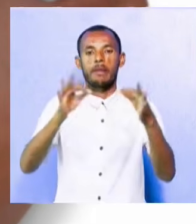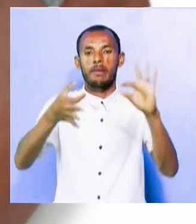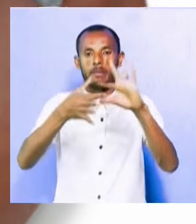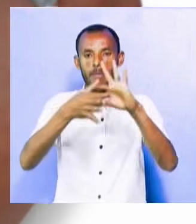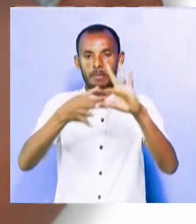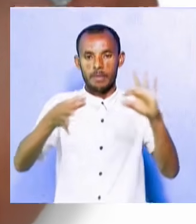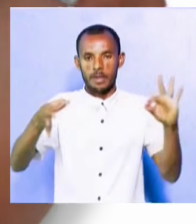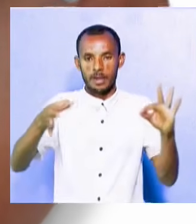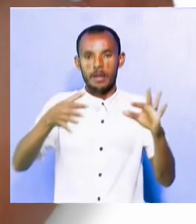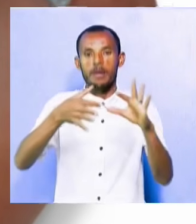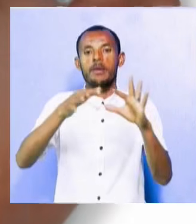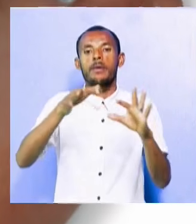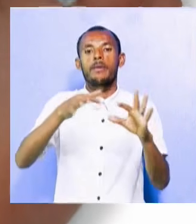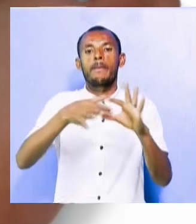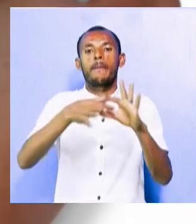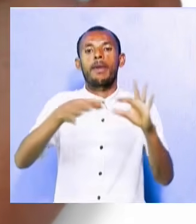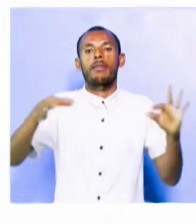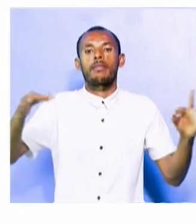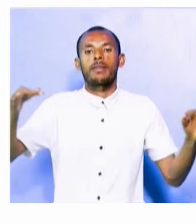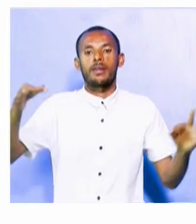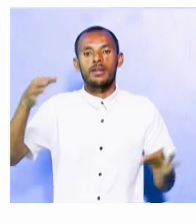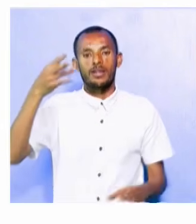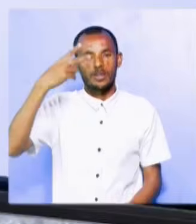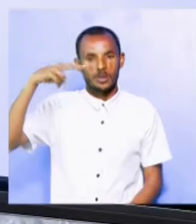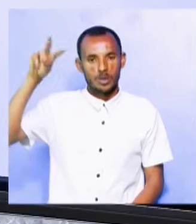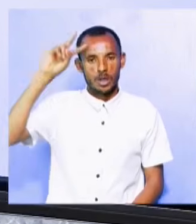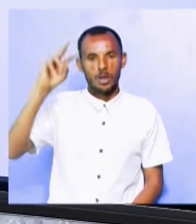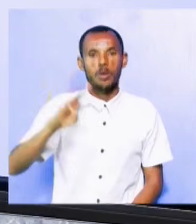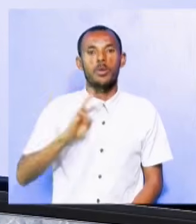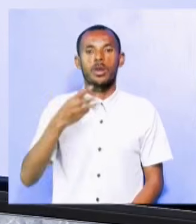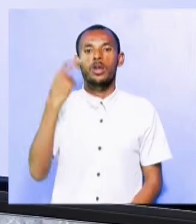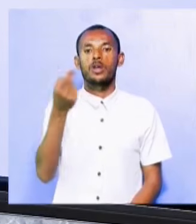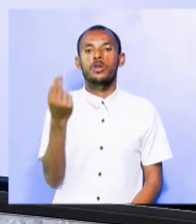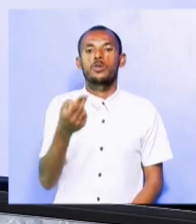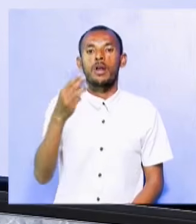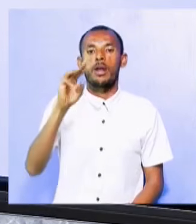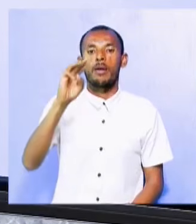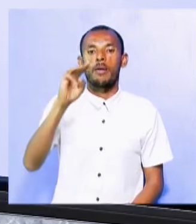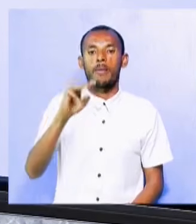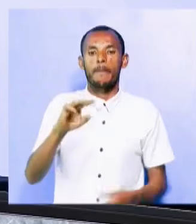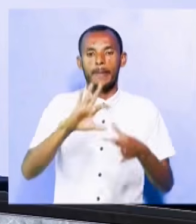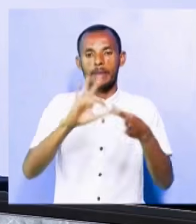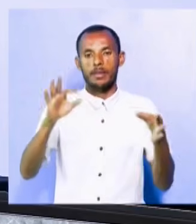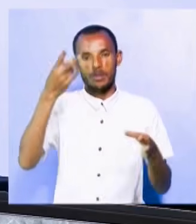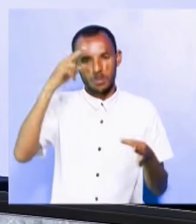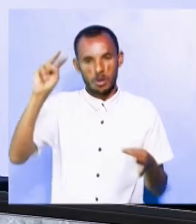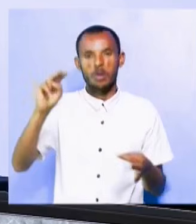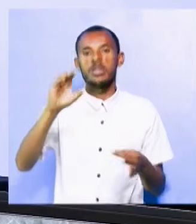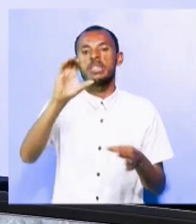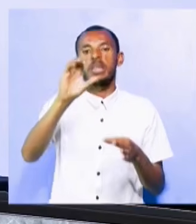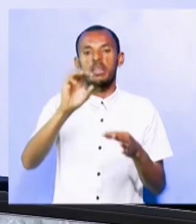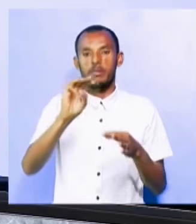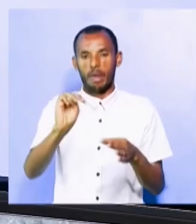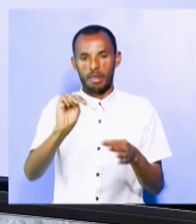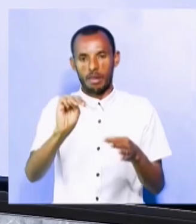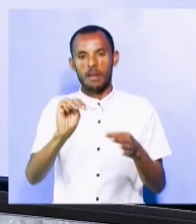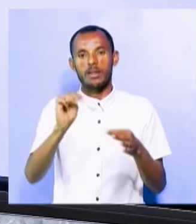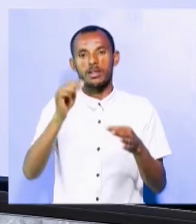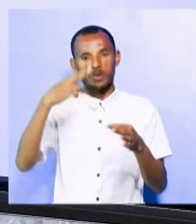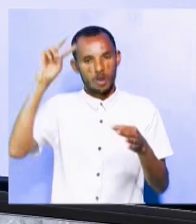meter square. We usually use meter square or centimeter square or kilometer